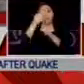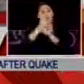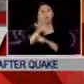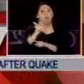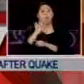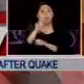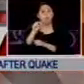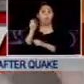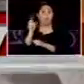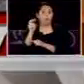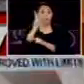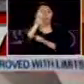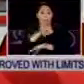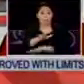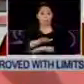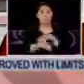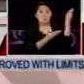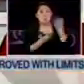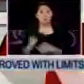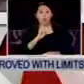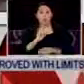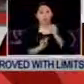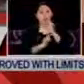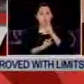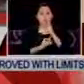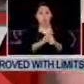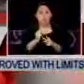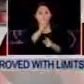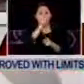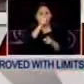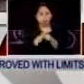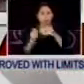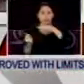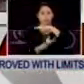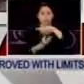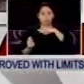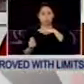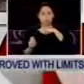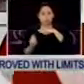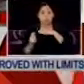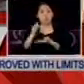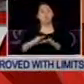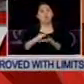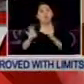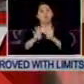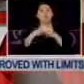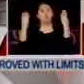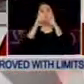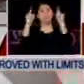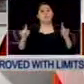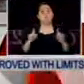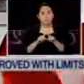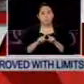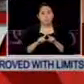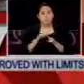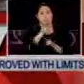8, 2012, the original and certified true copies of the account opening forms, documents for bank